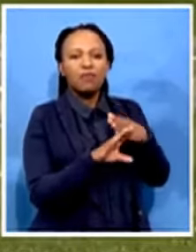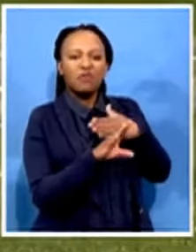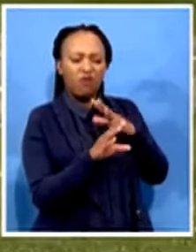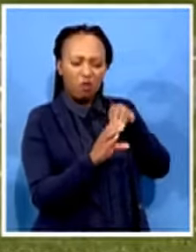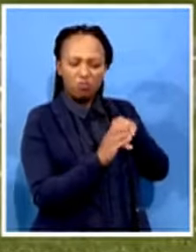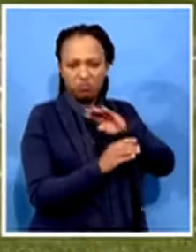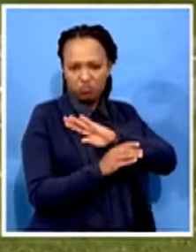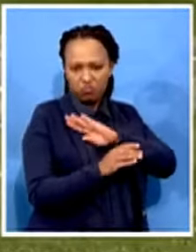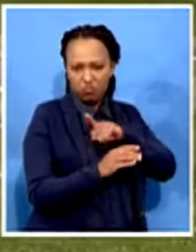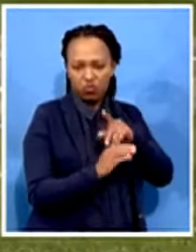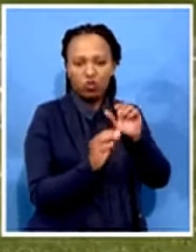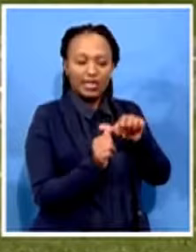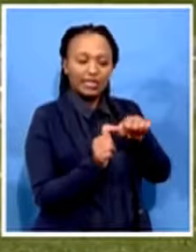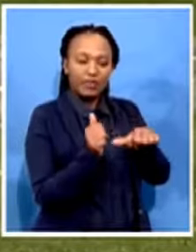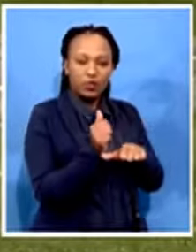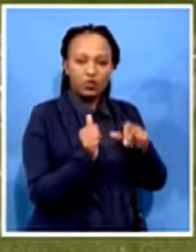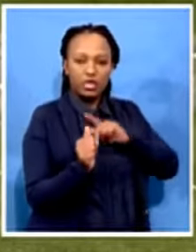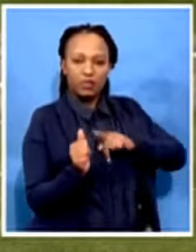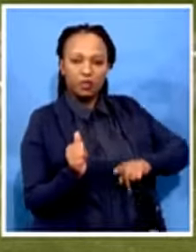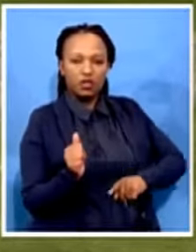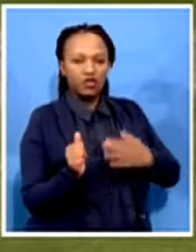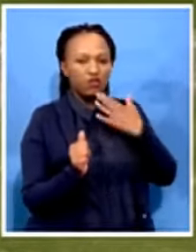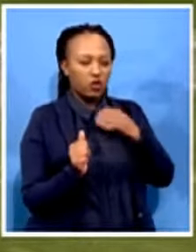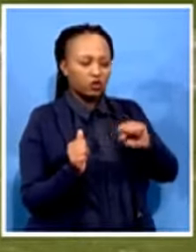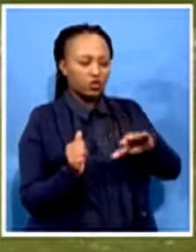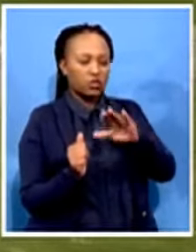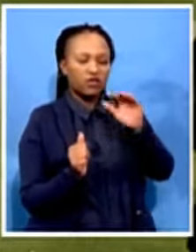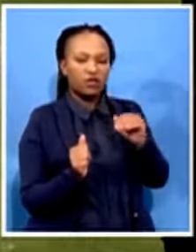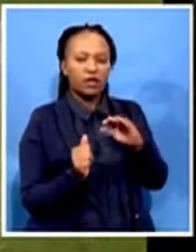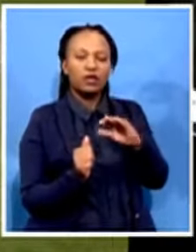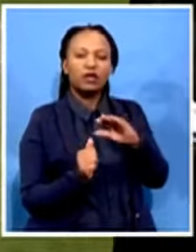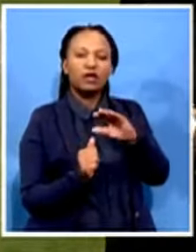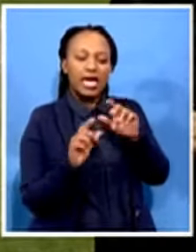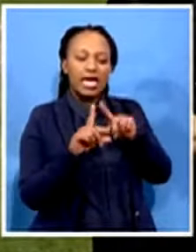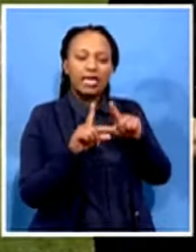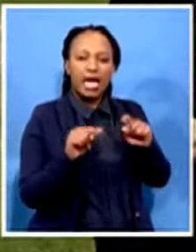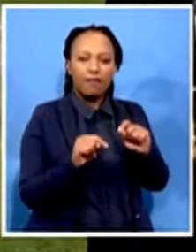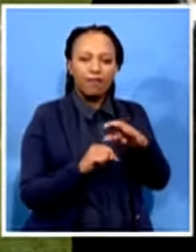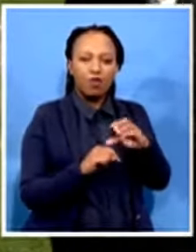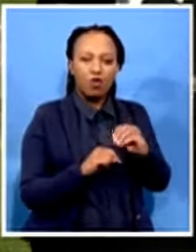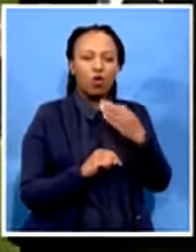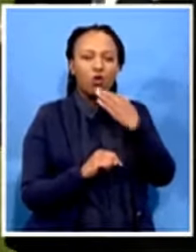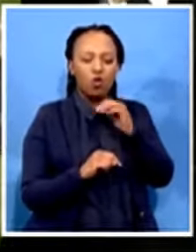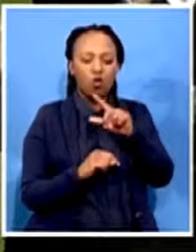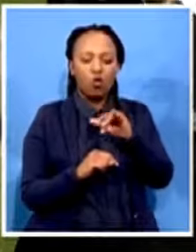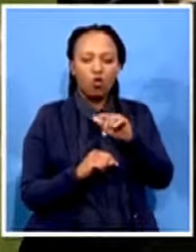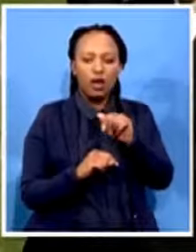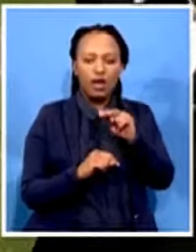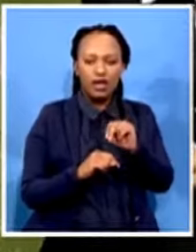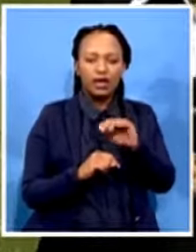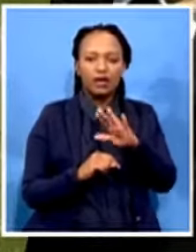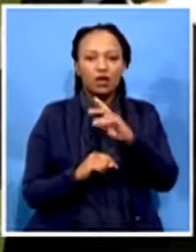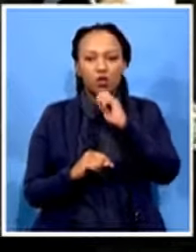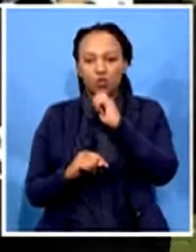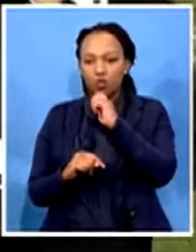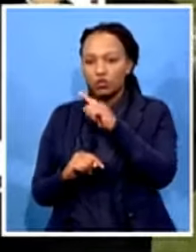South African Cape Corps Ex-Servicemen Legion, Mrs. Lillian Primo. Ma'am, a very warm good morning to you. So today, as